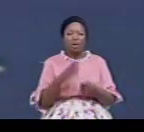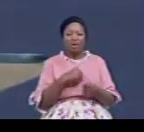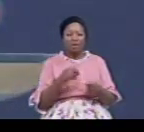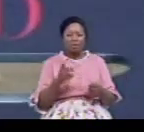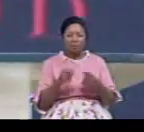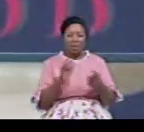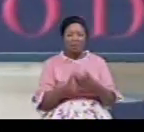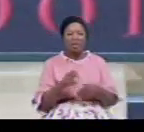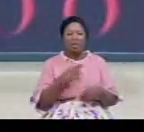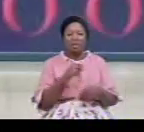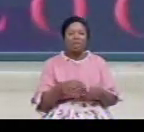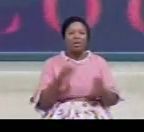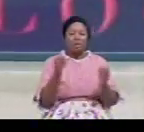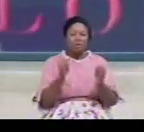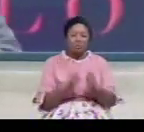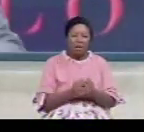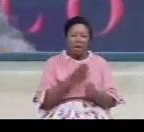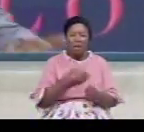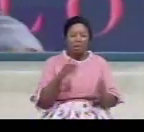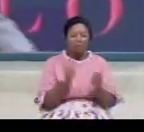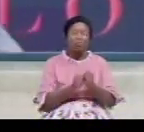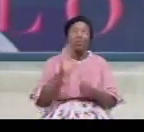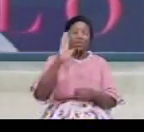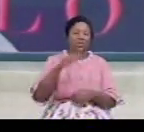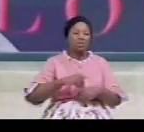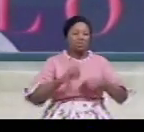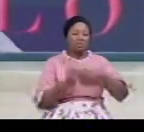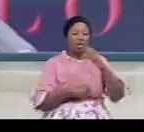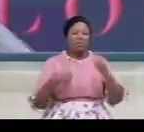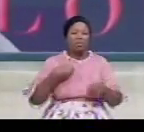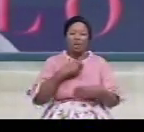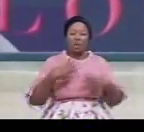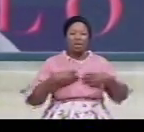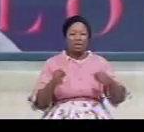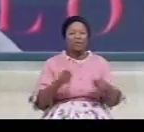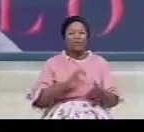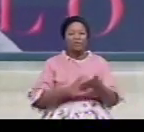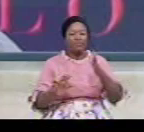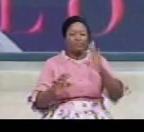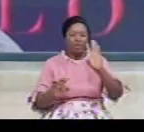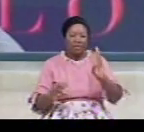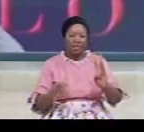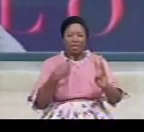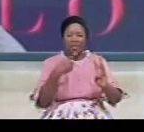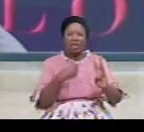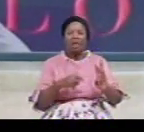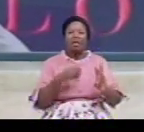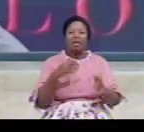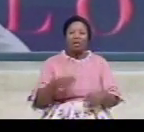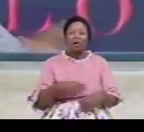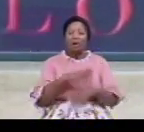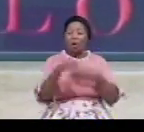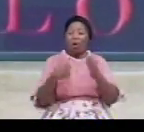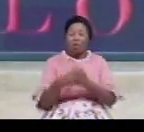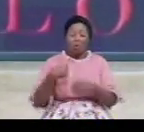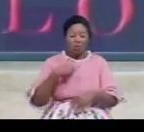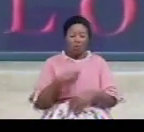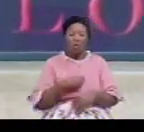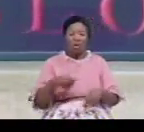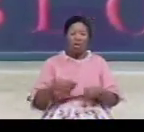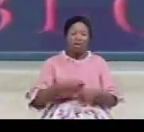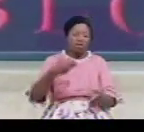6. In verse 6 it says, all we like sheep have gone astray. That's